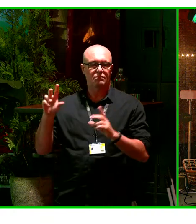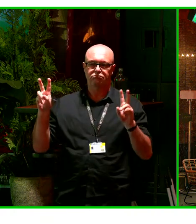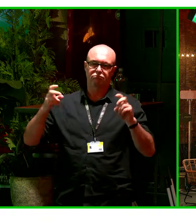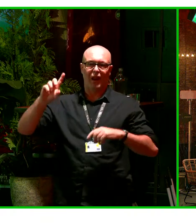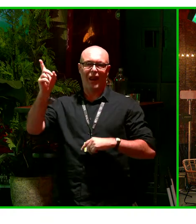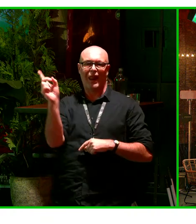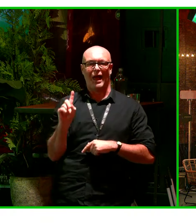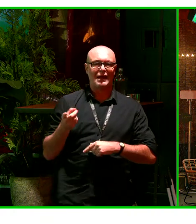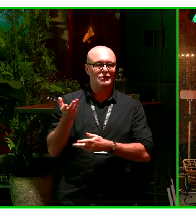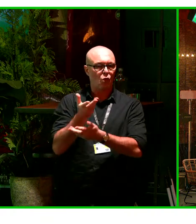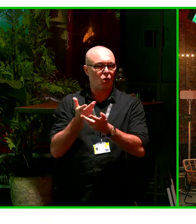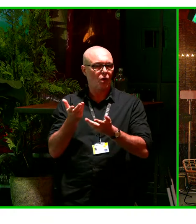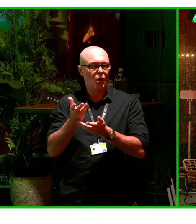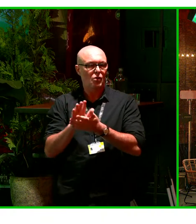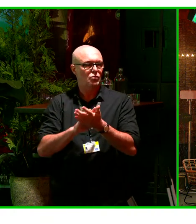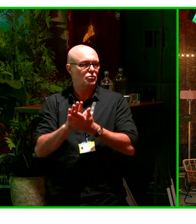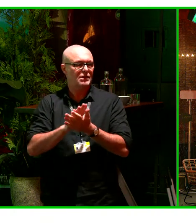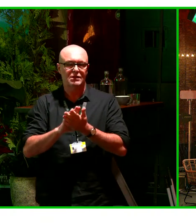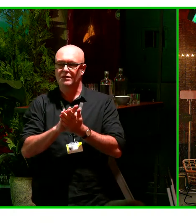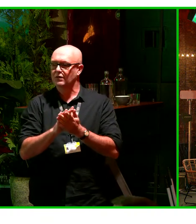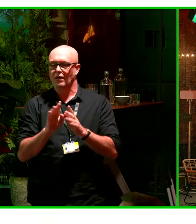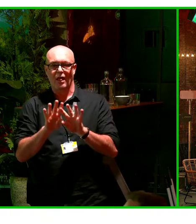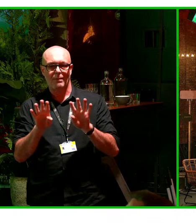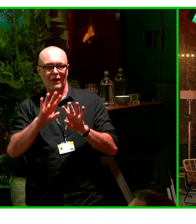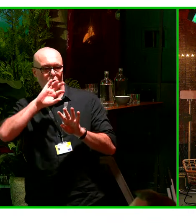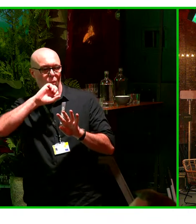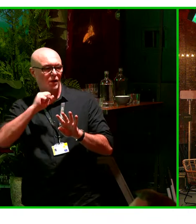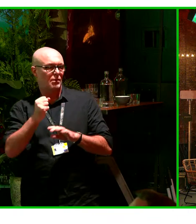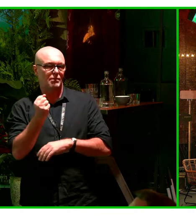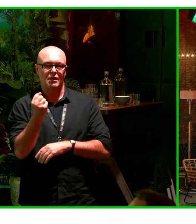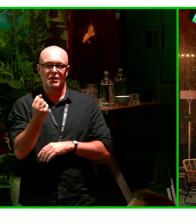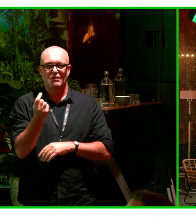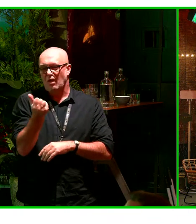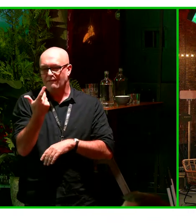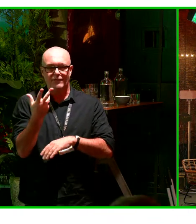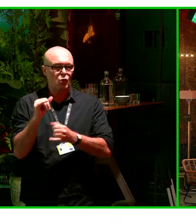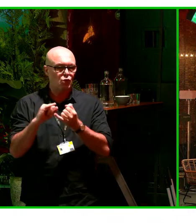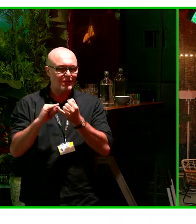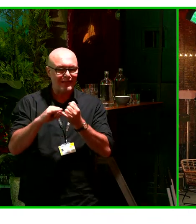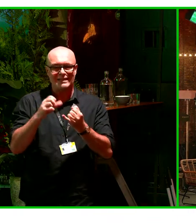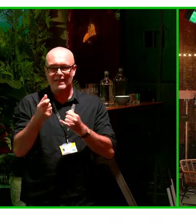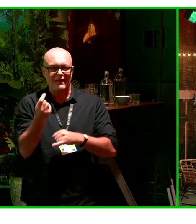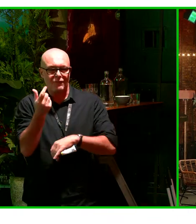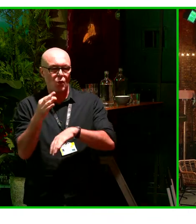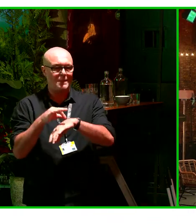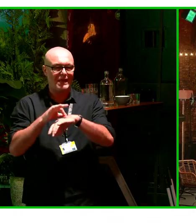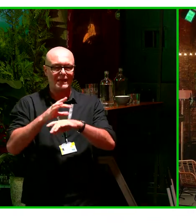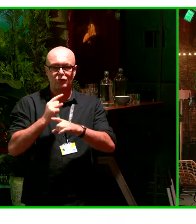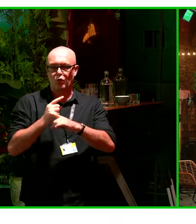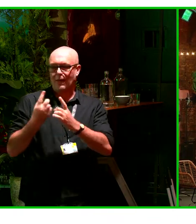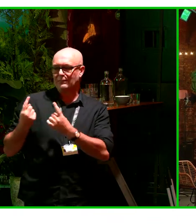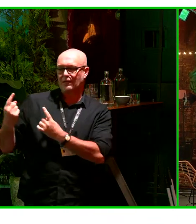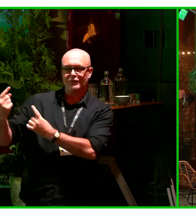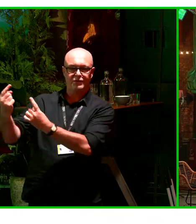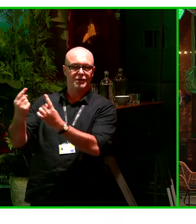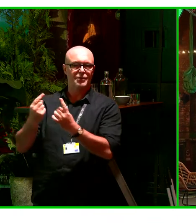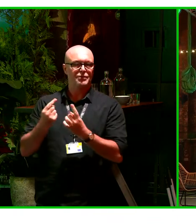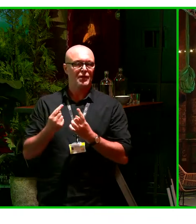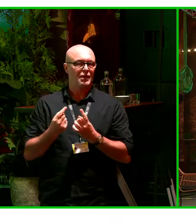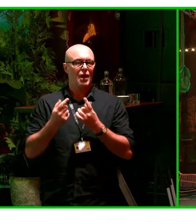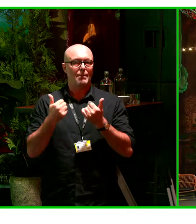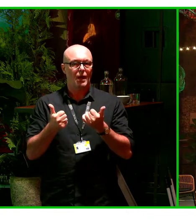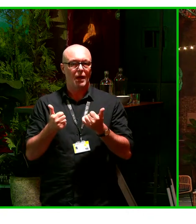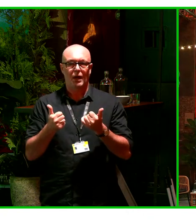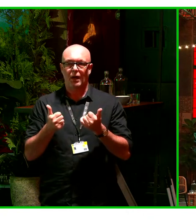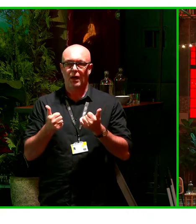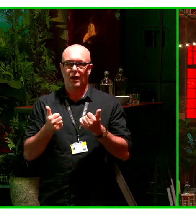going to introduce members of the panel come up in a second, and each will have 5 minutes to talk about their expertise. So without further ado,